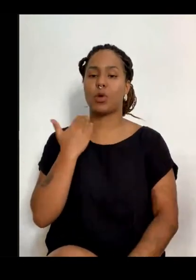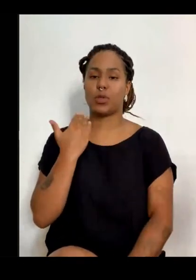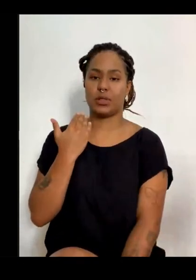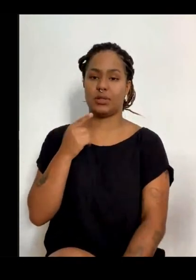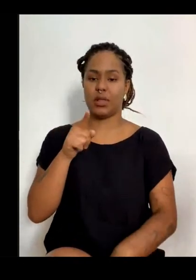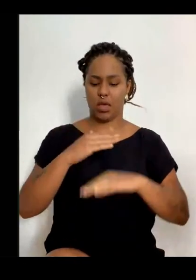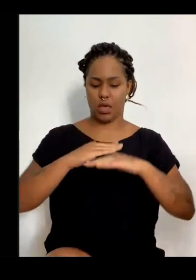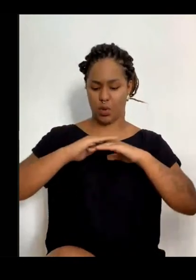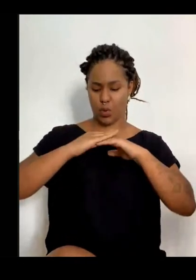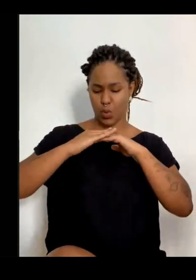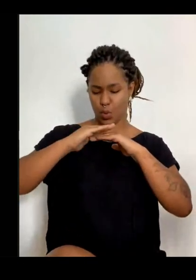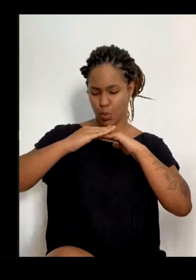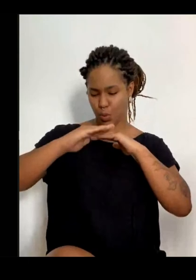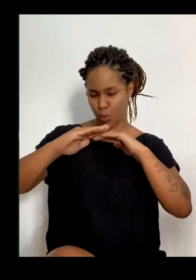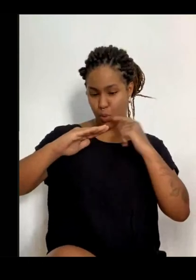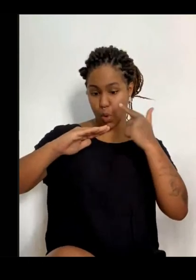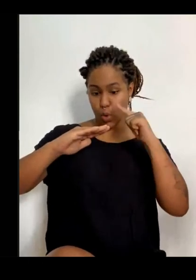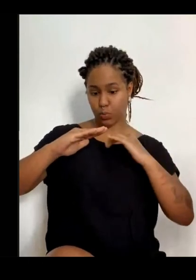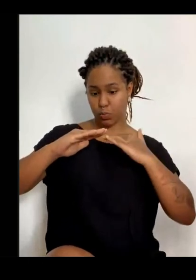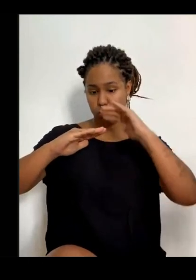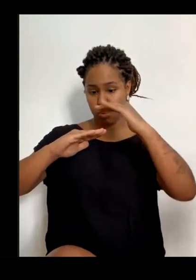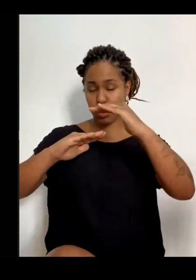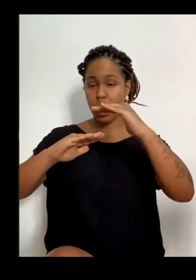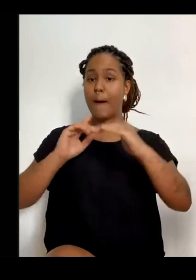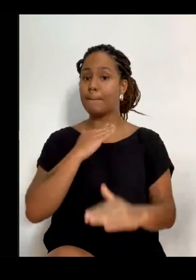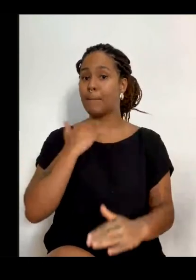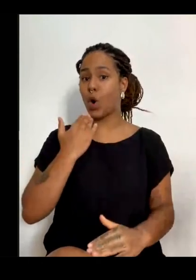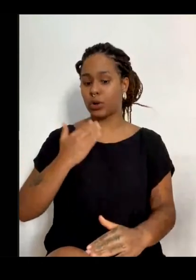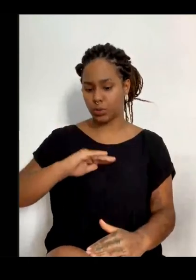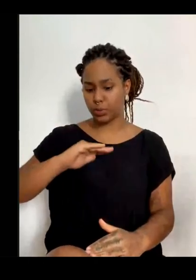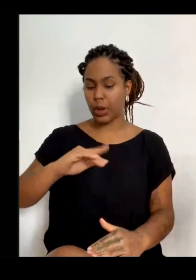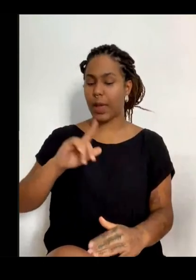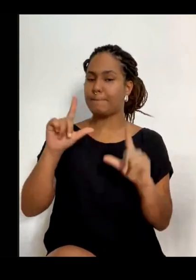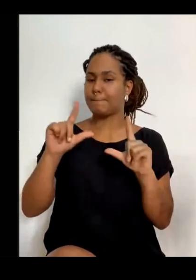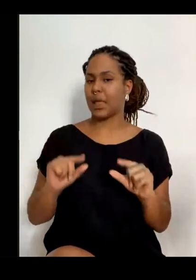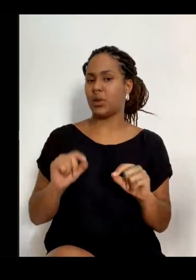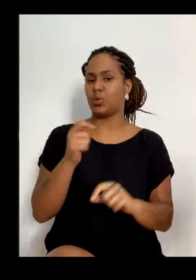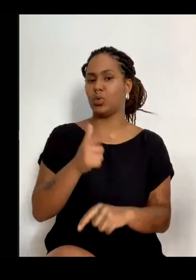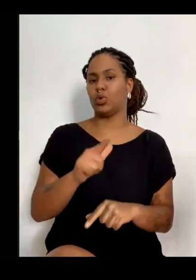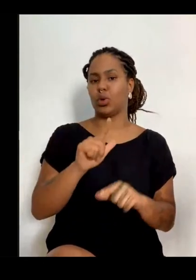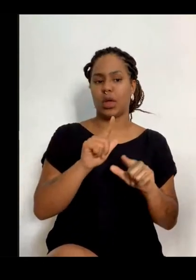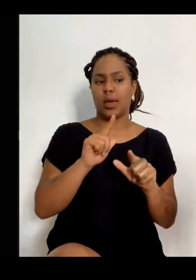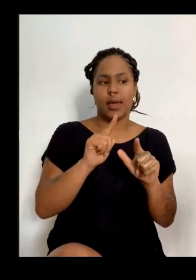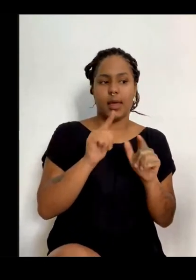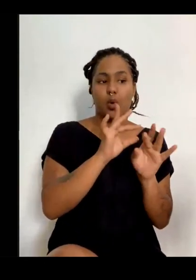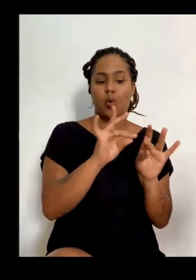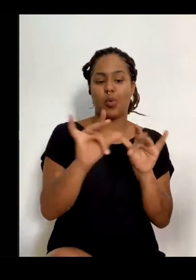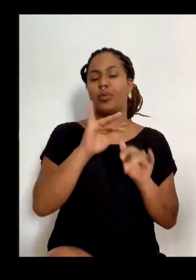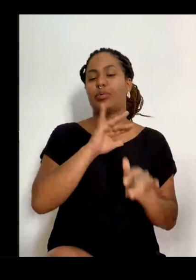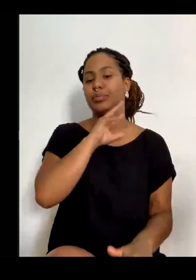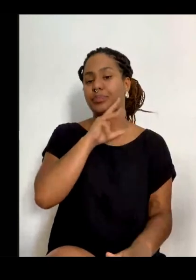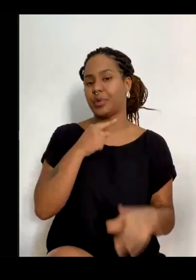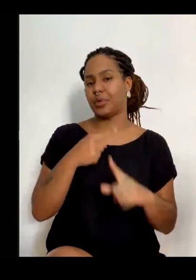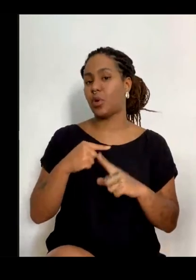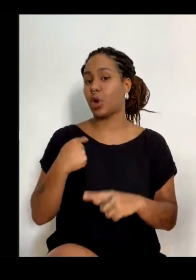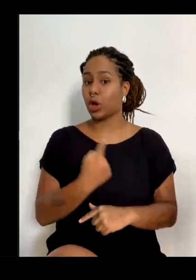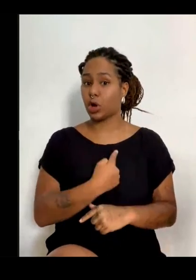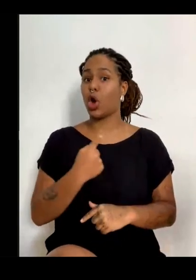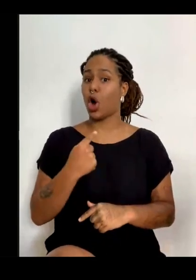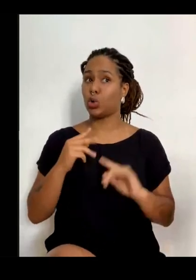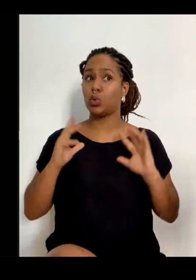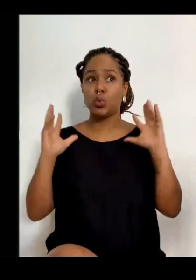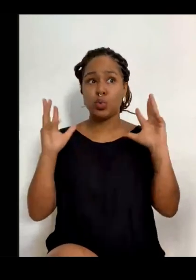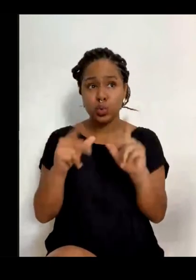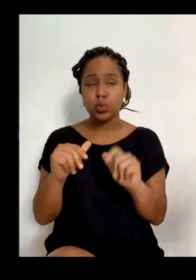because of course we're all going to die but our own personal deaths which are not